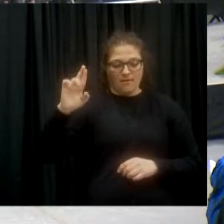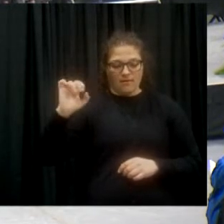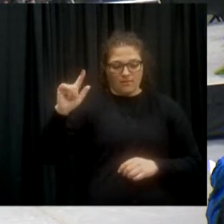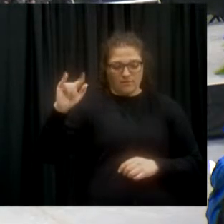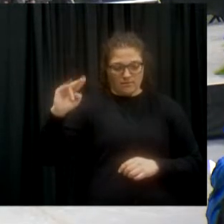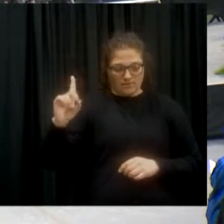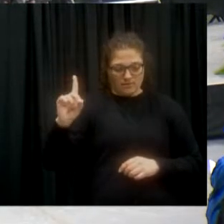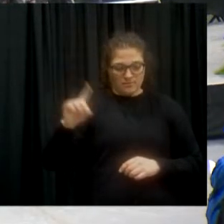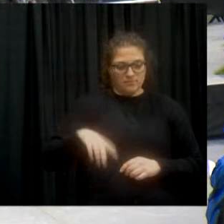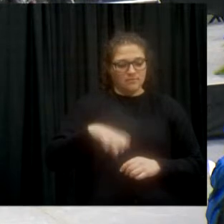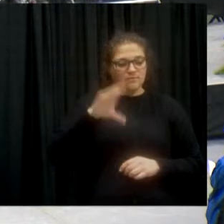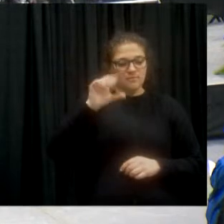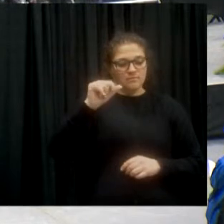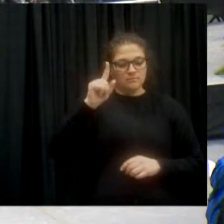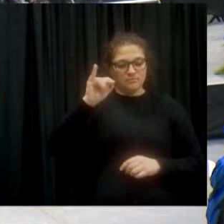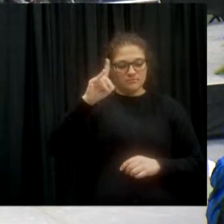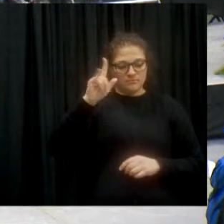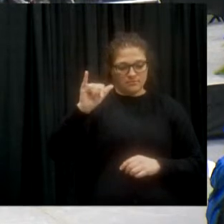Cassidy Lipscomb,